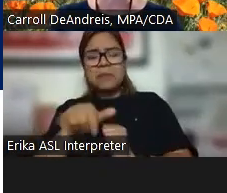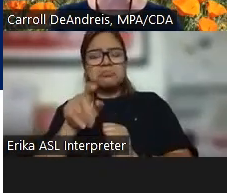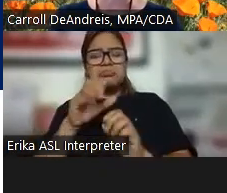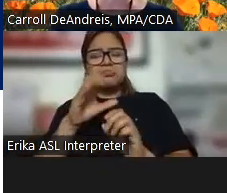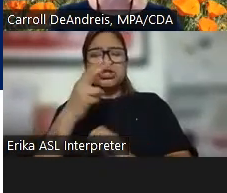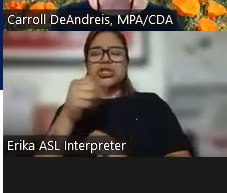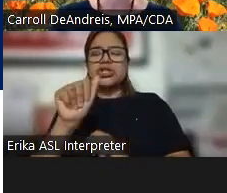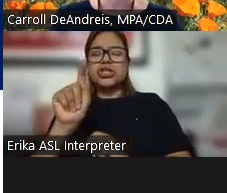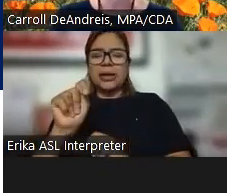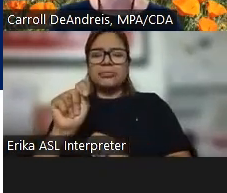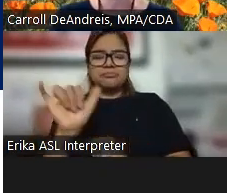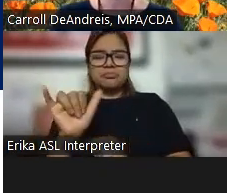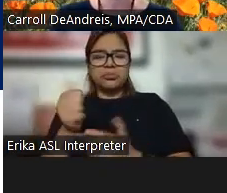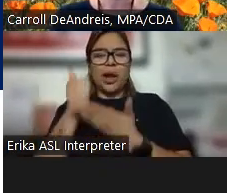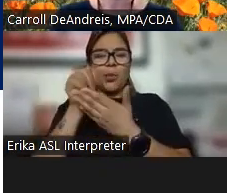that and get that done.